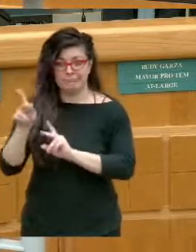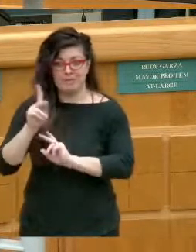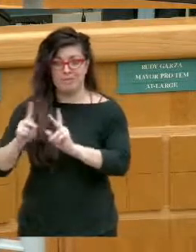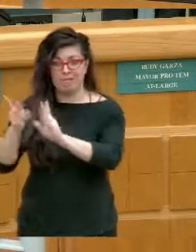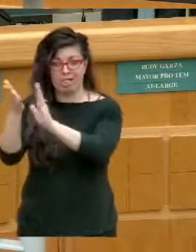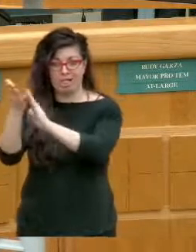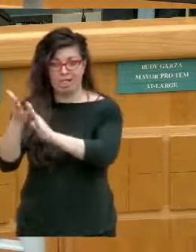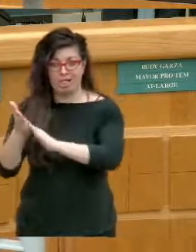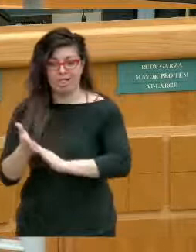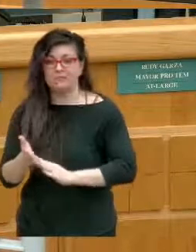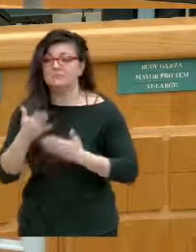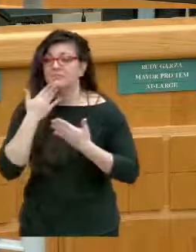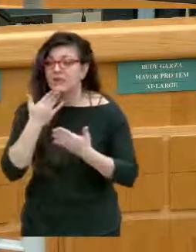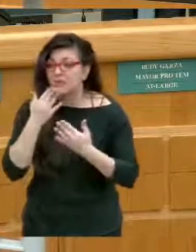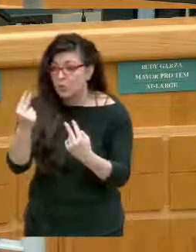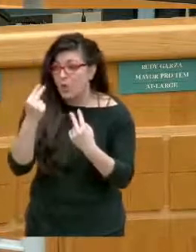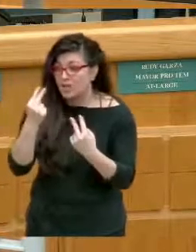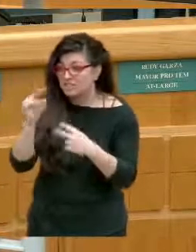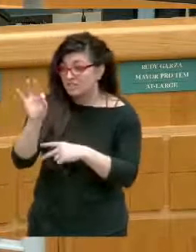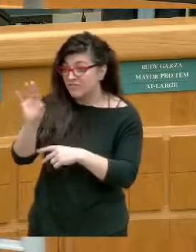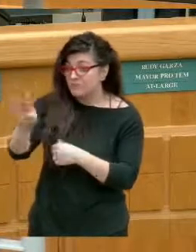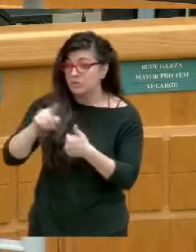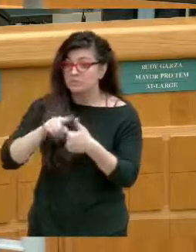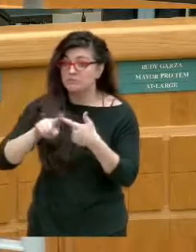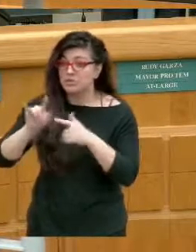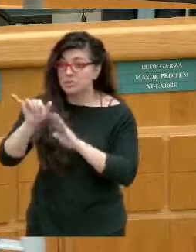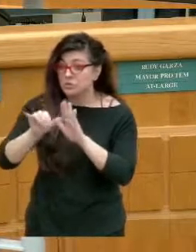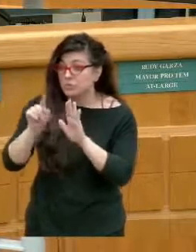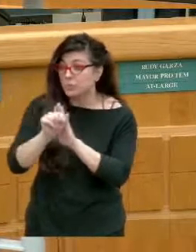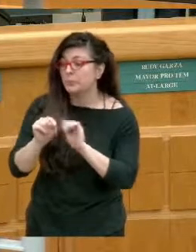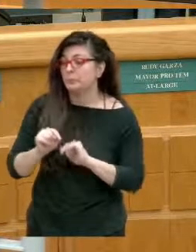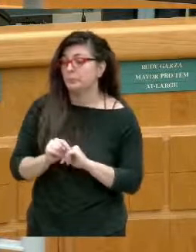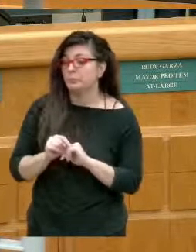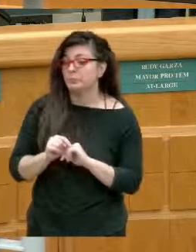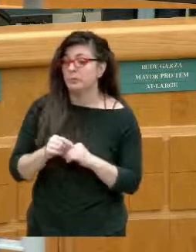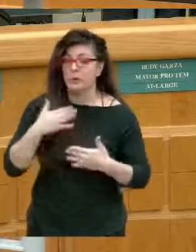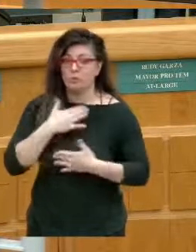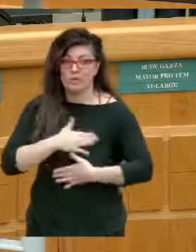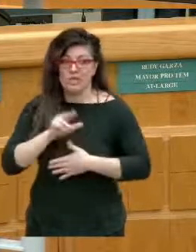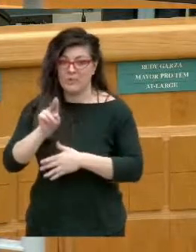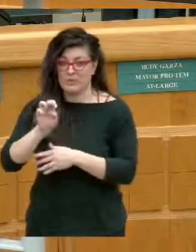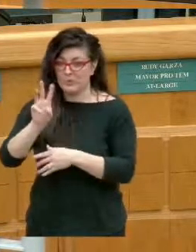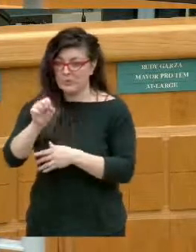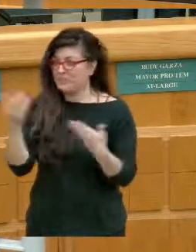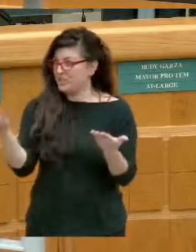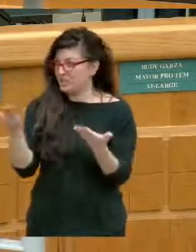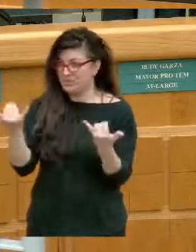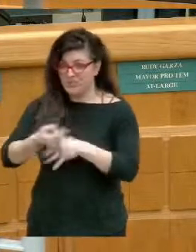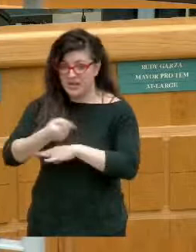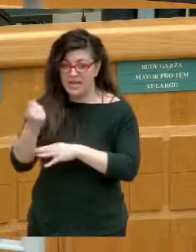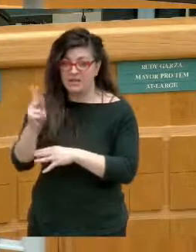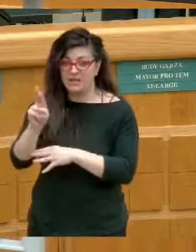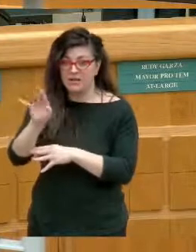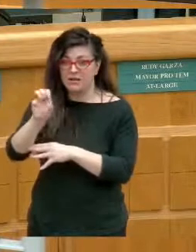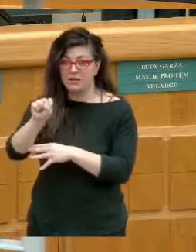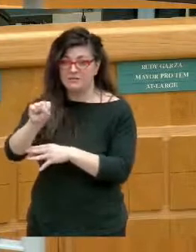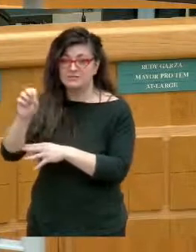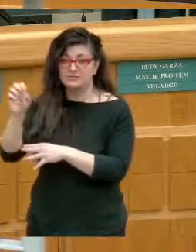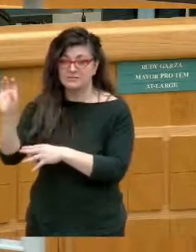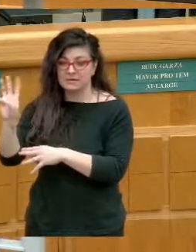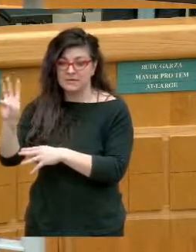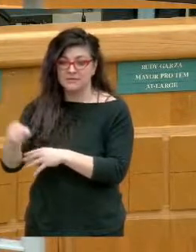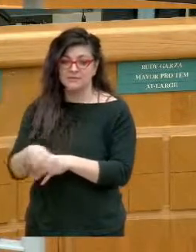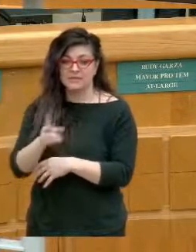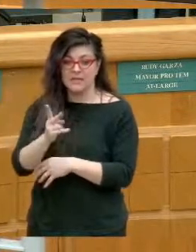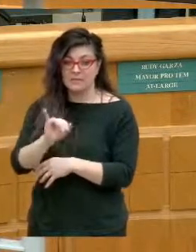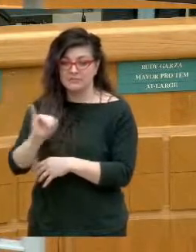those watching on Facebook and on YouTube. We're appreciative of the channels that are here. Chris Six is here, KIII is generally